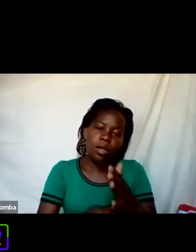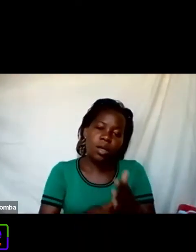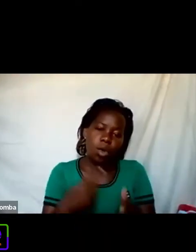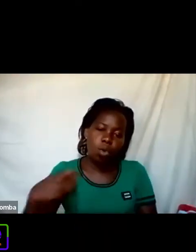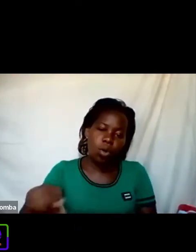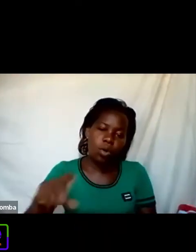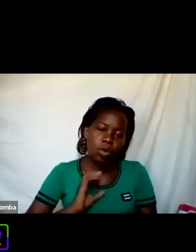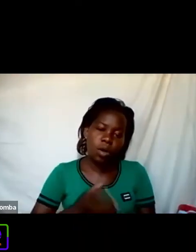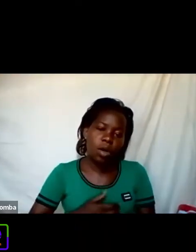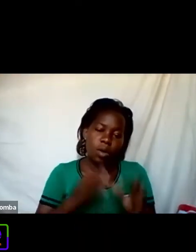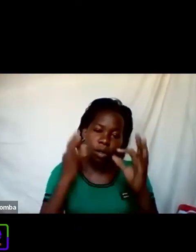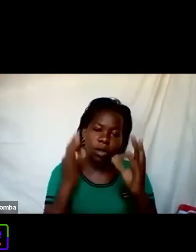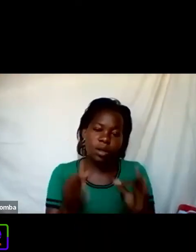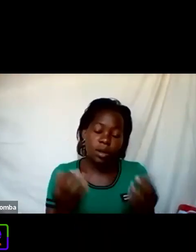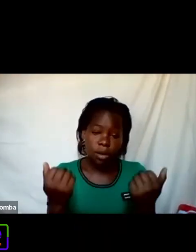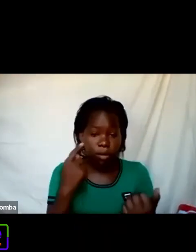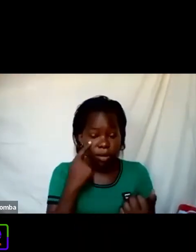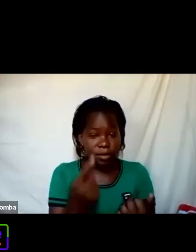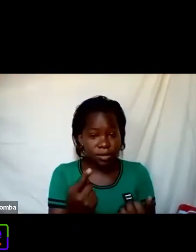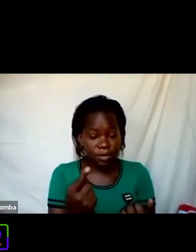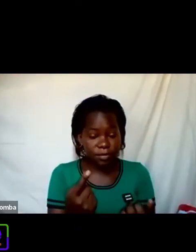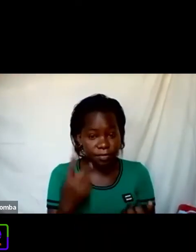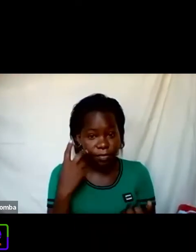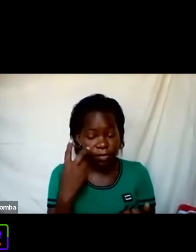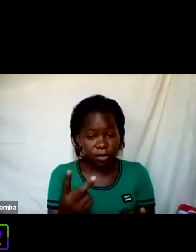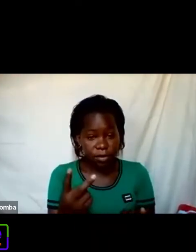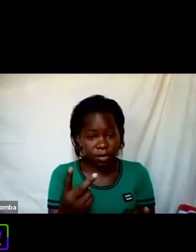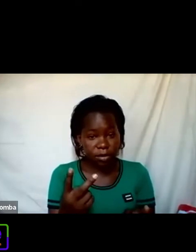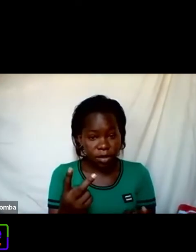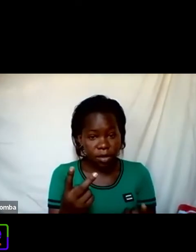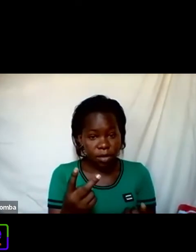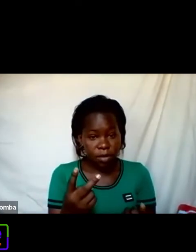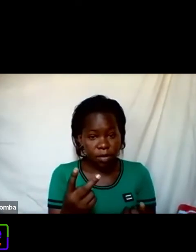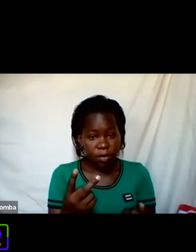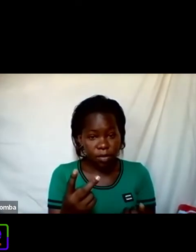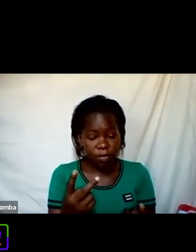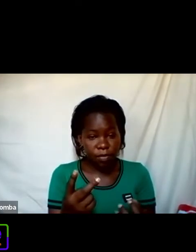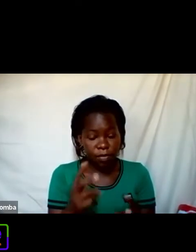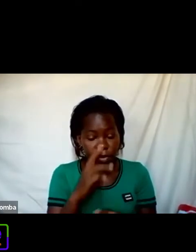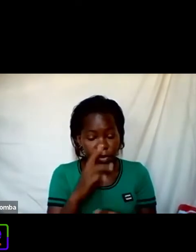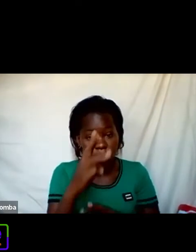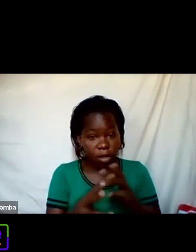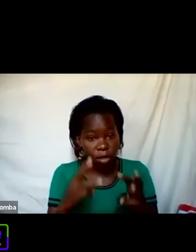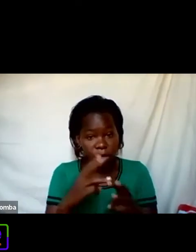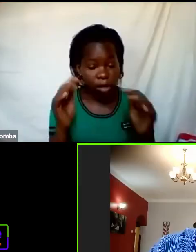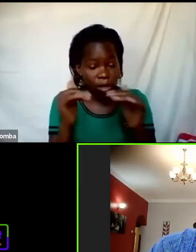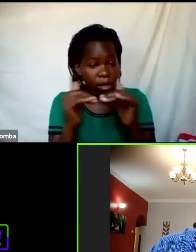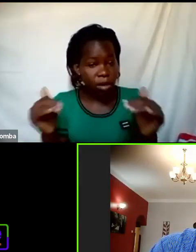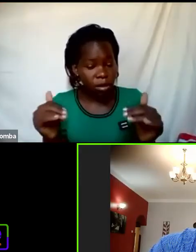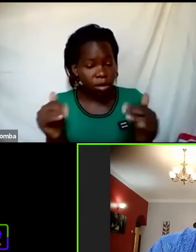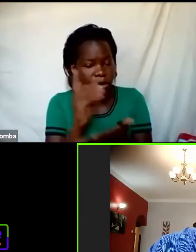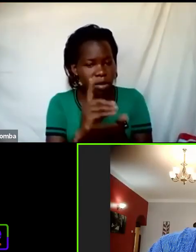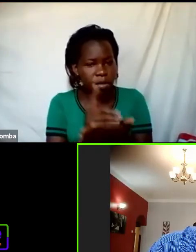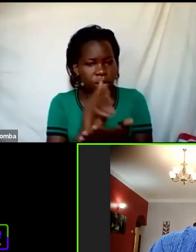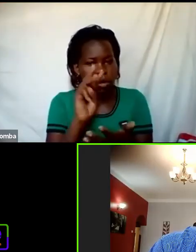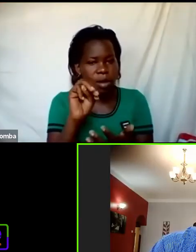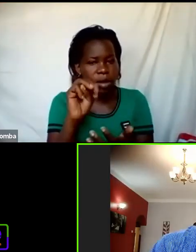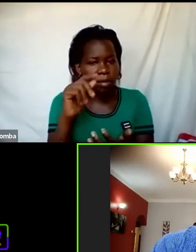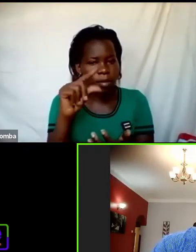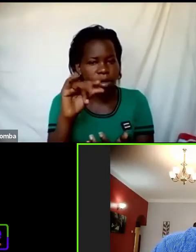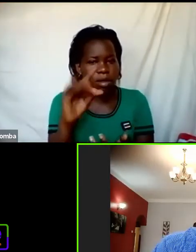in a global space. I think it was Dr. Maggie and Daniel who mentioned the free continental